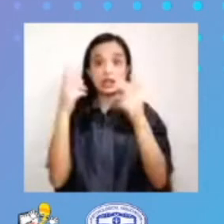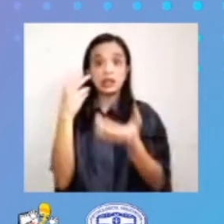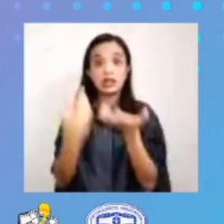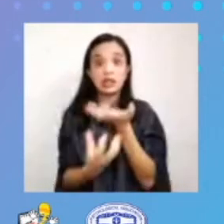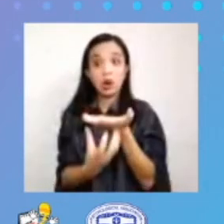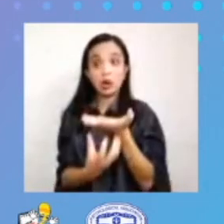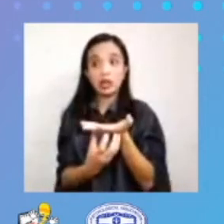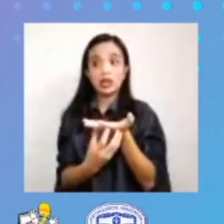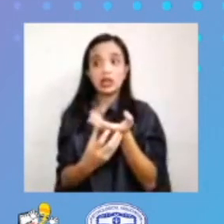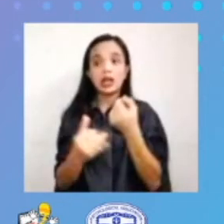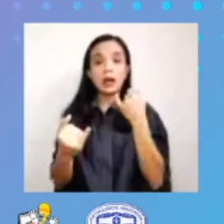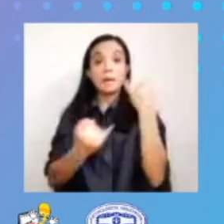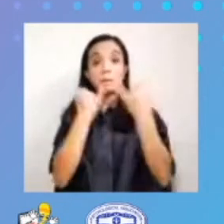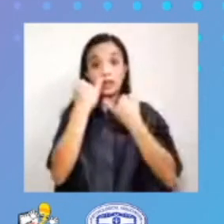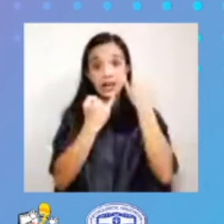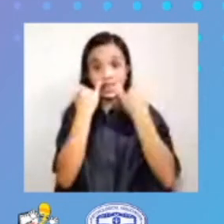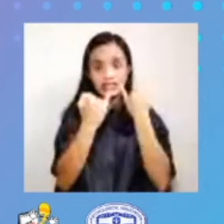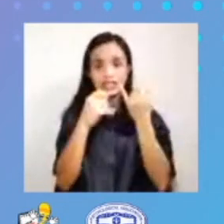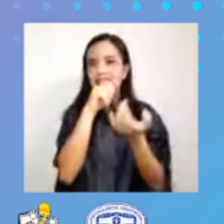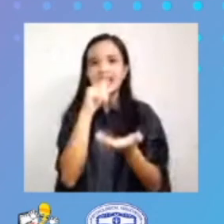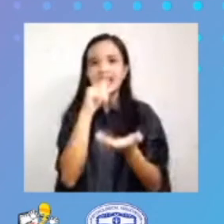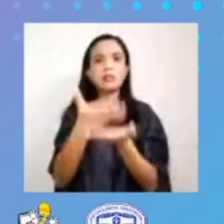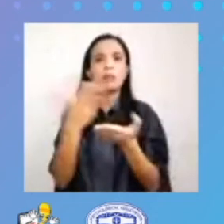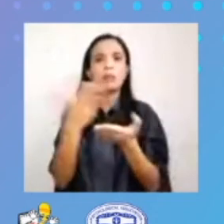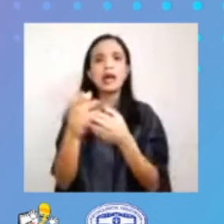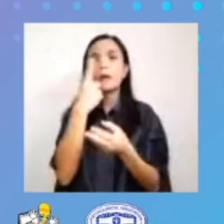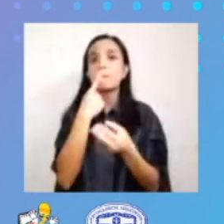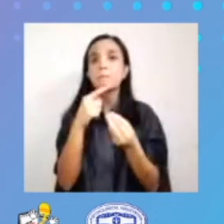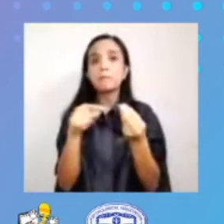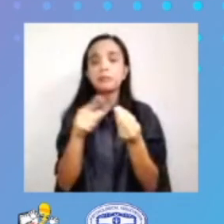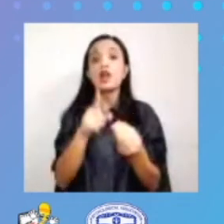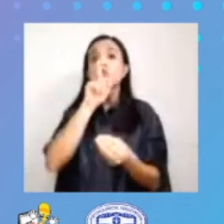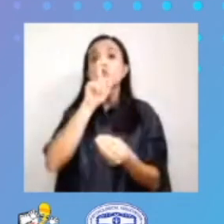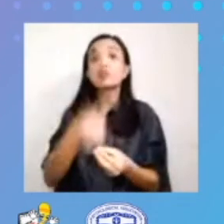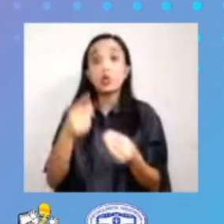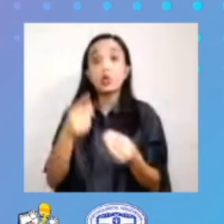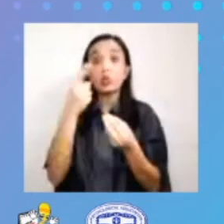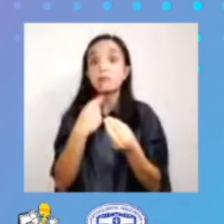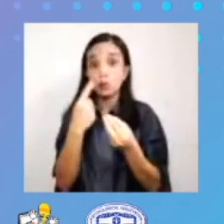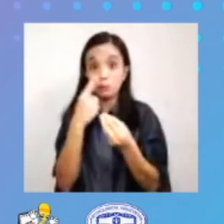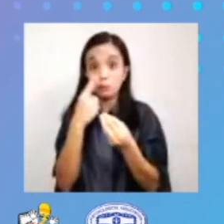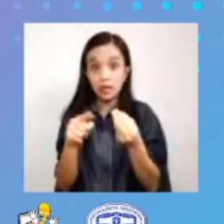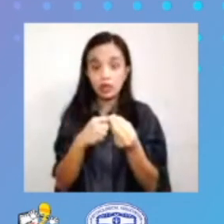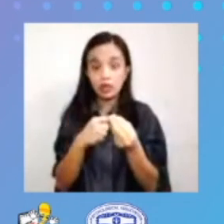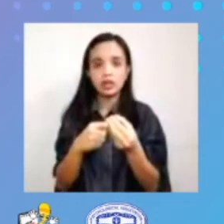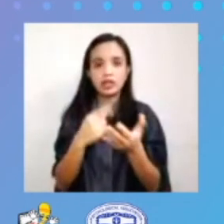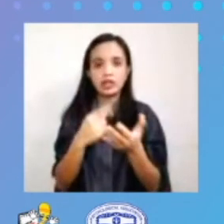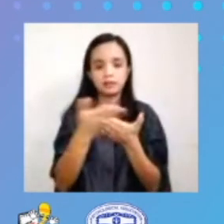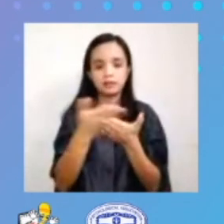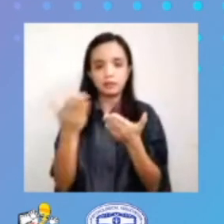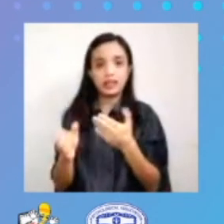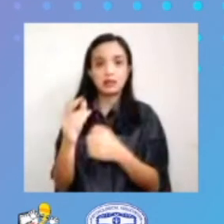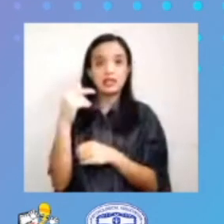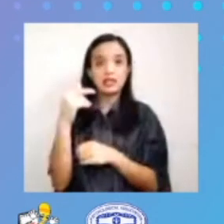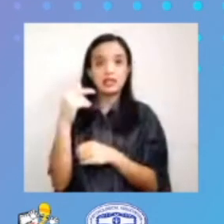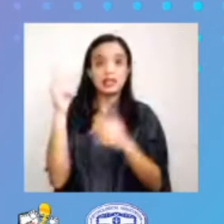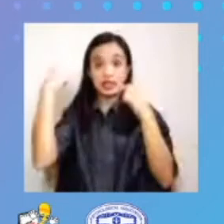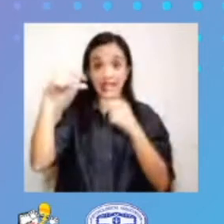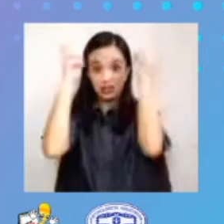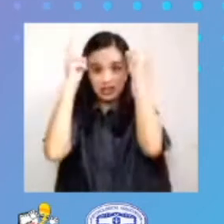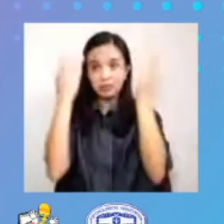to switch out the certain food with healthier versions. So you don't necessarily have to take out everything and then